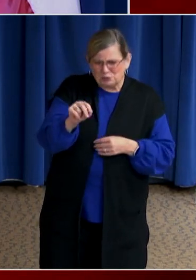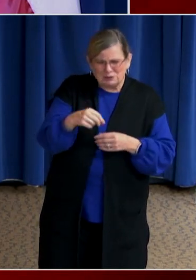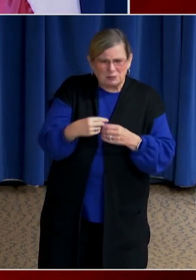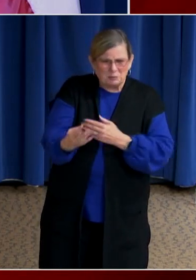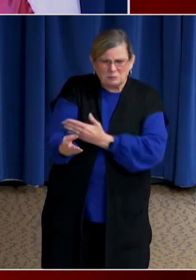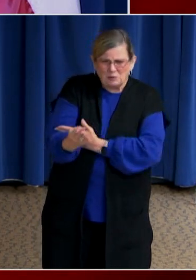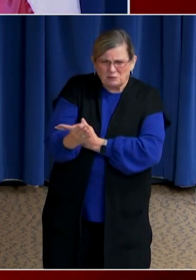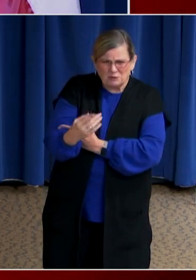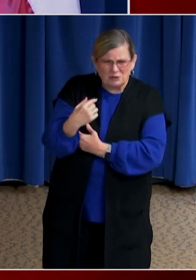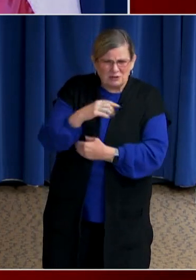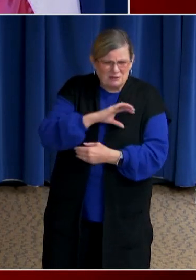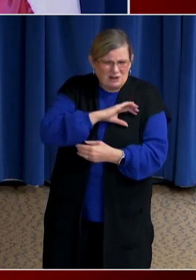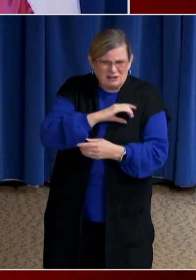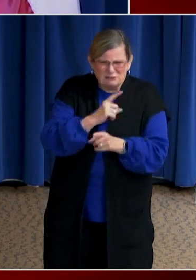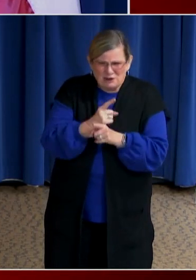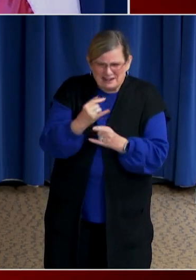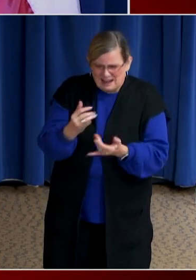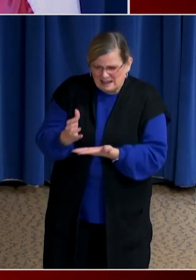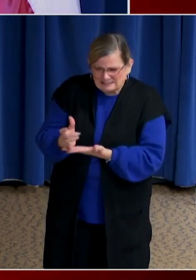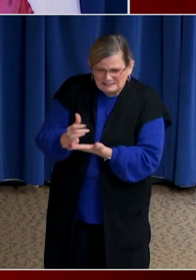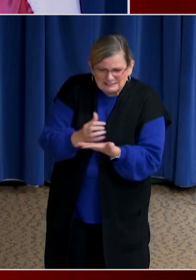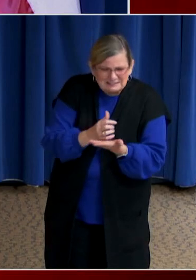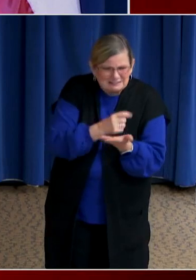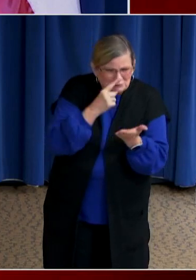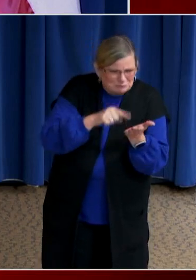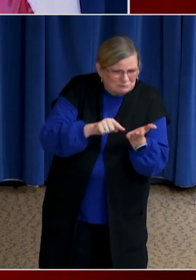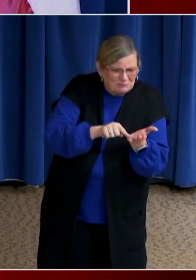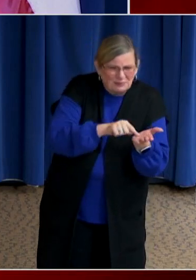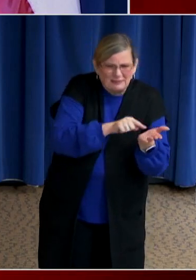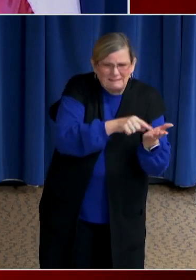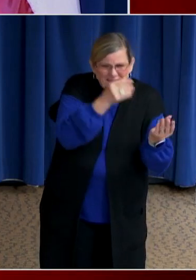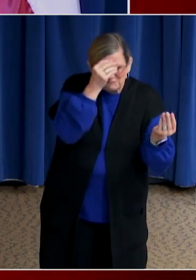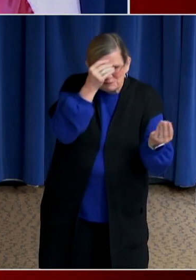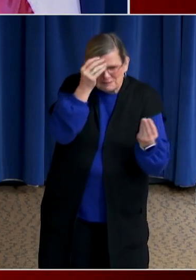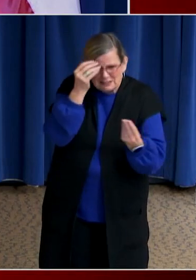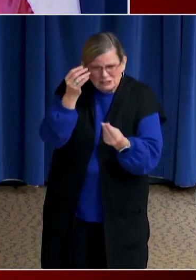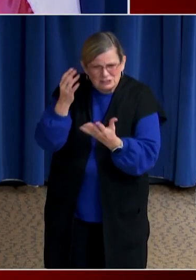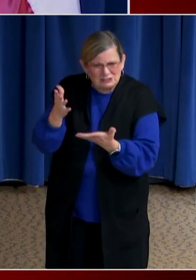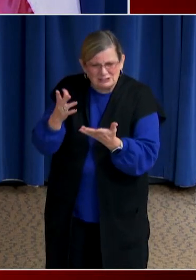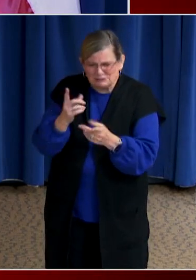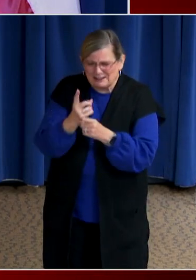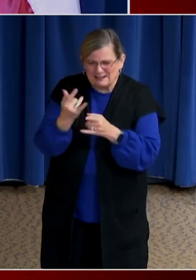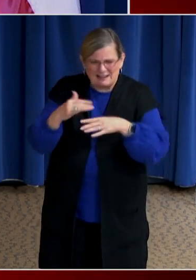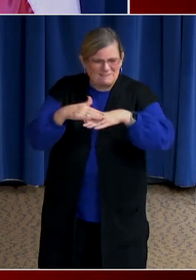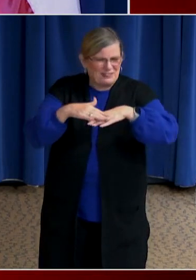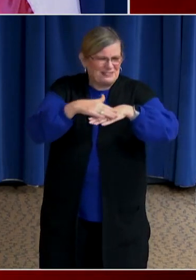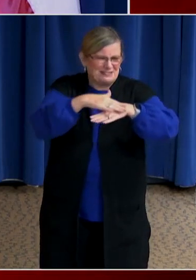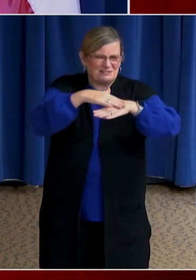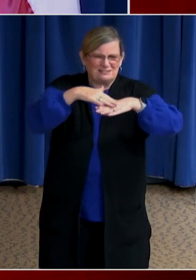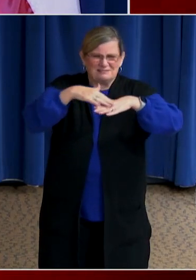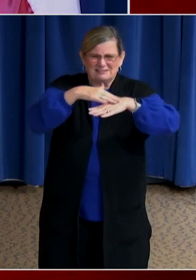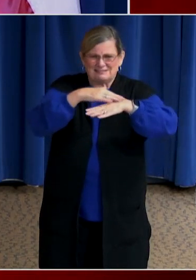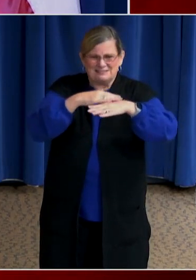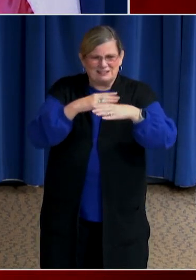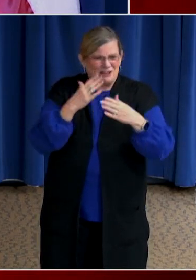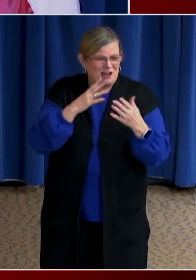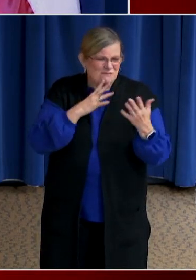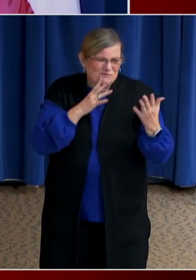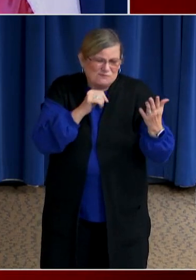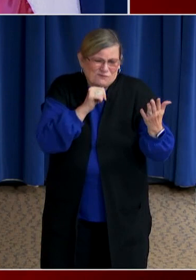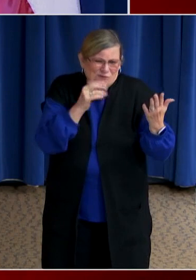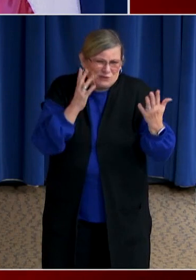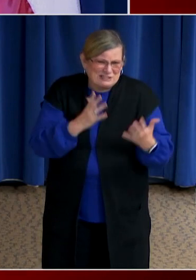officers are trying to gather information on the scene, that information is preliminary in nature. And oftentimes, unfortunately, it